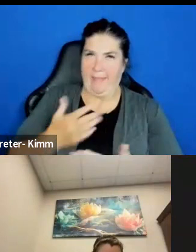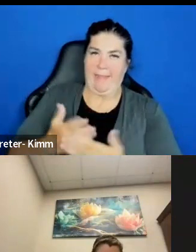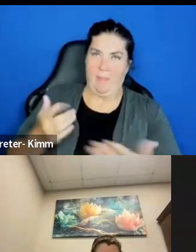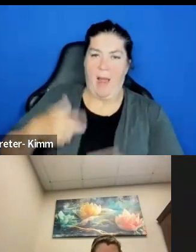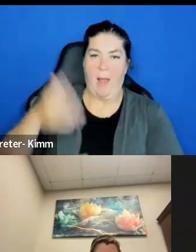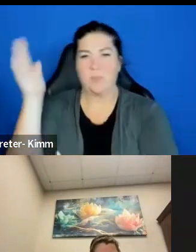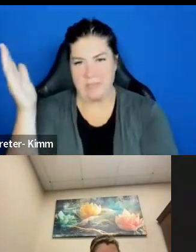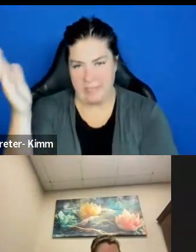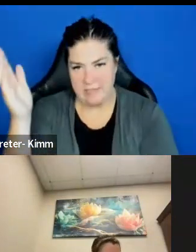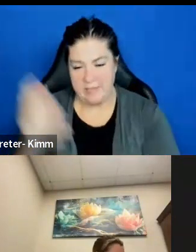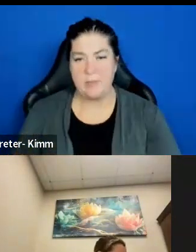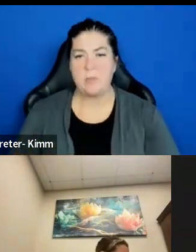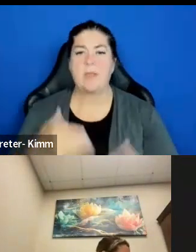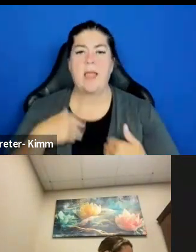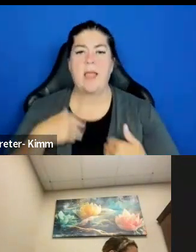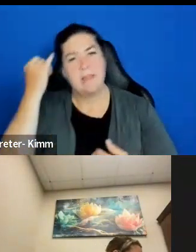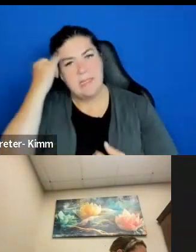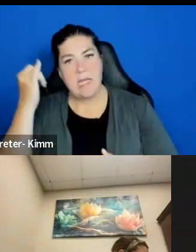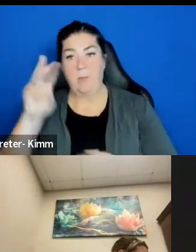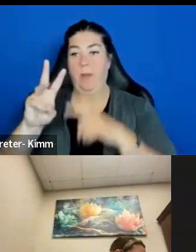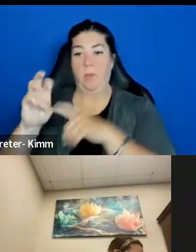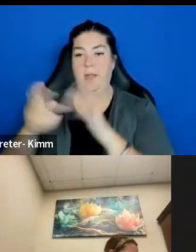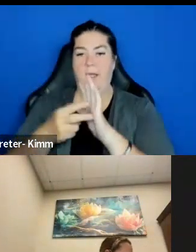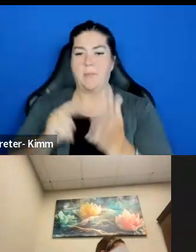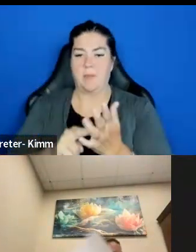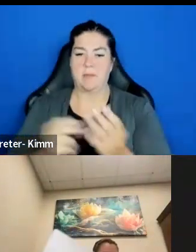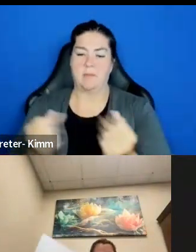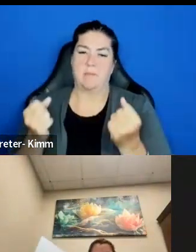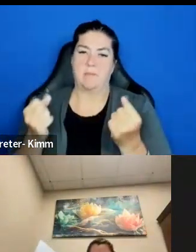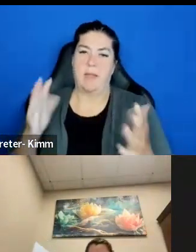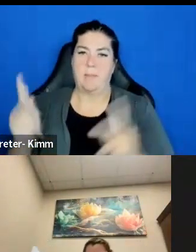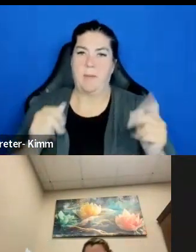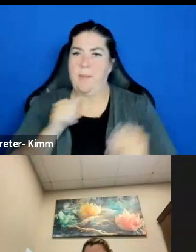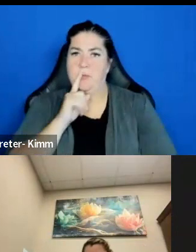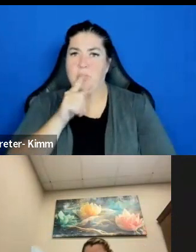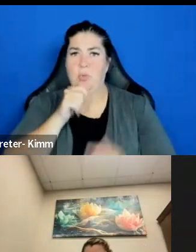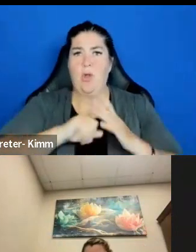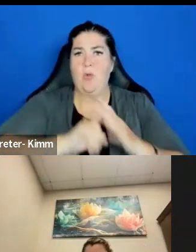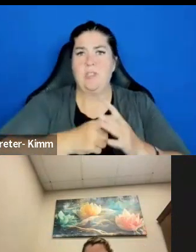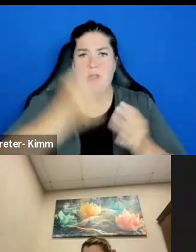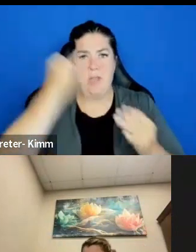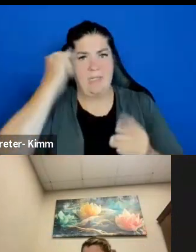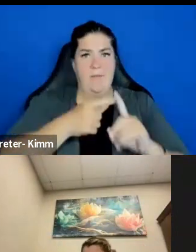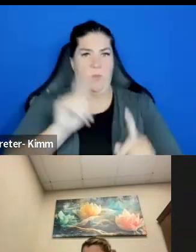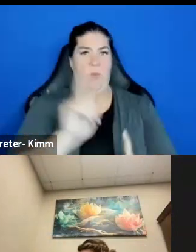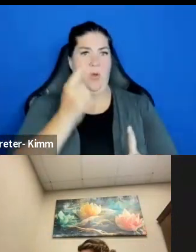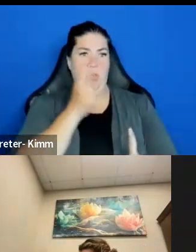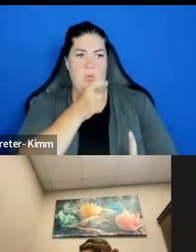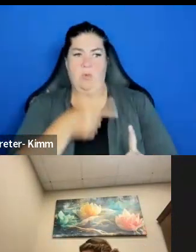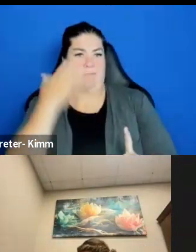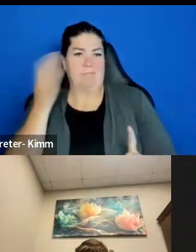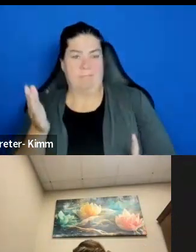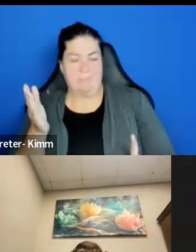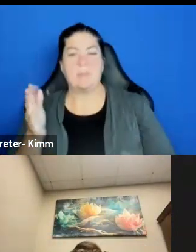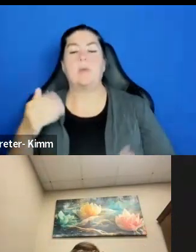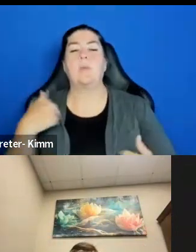we've had the idea, by we, I mean many people. I'm not sure who the original idea came from, but we've had the idea